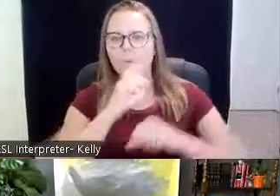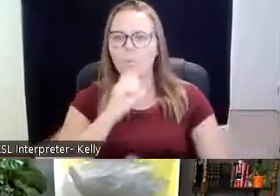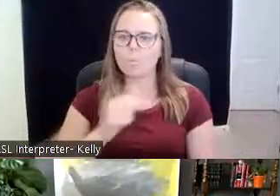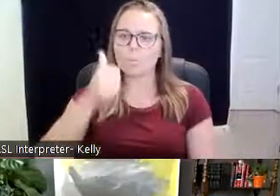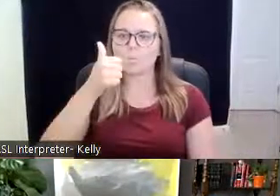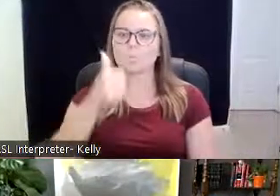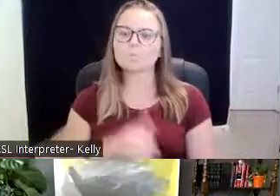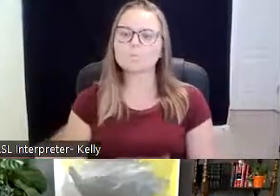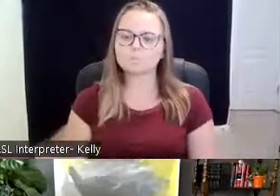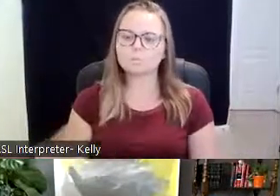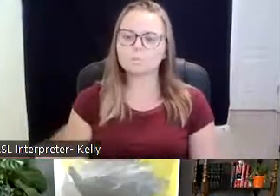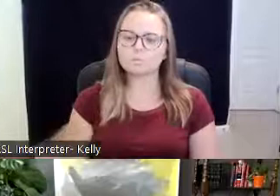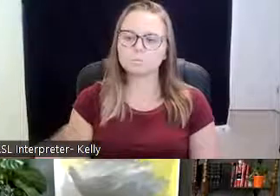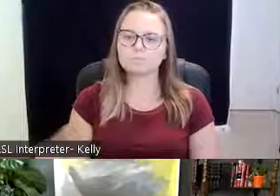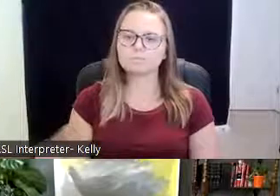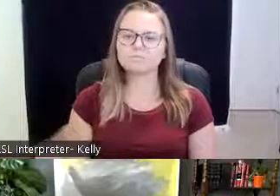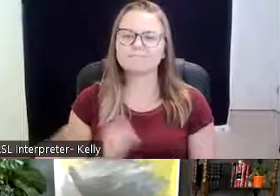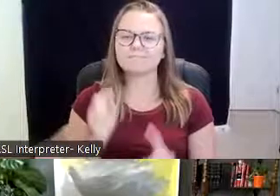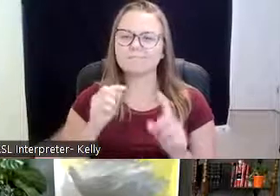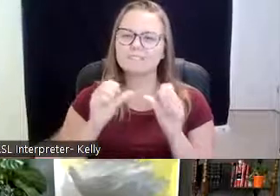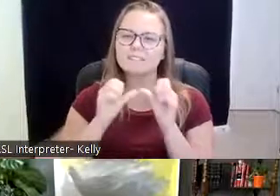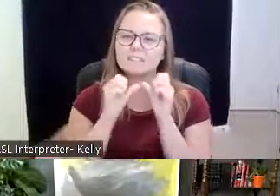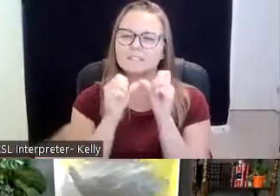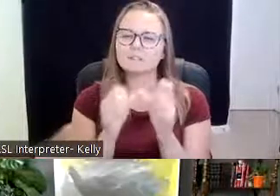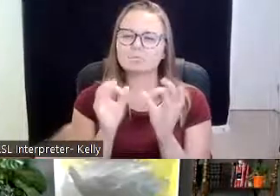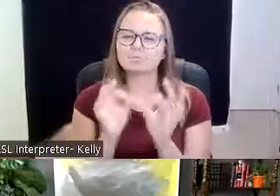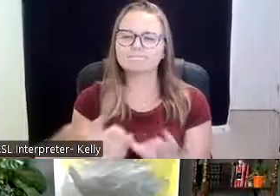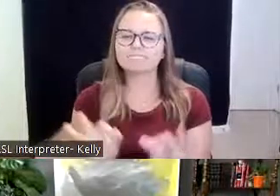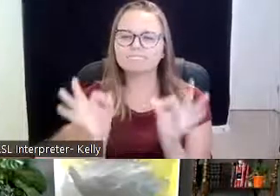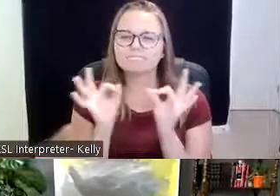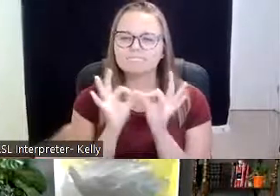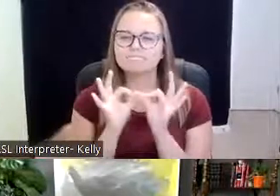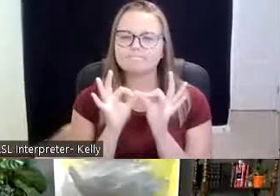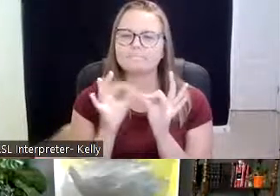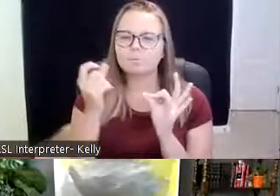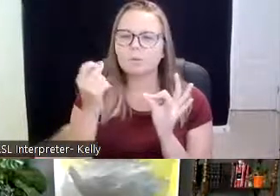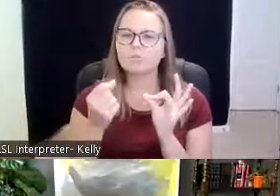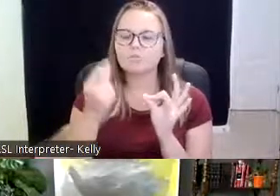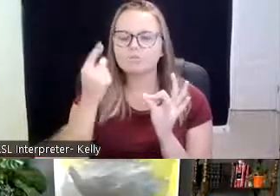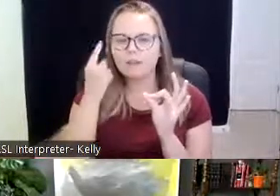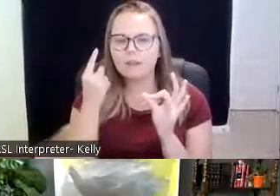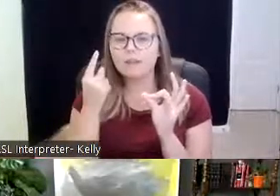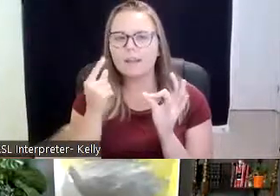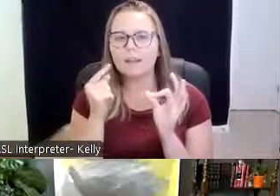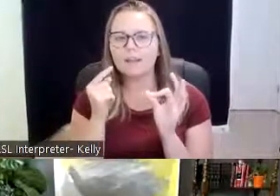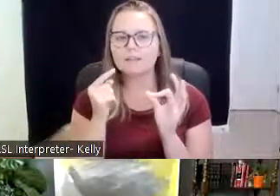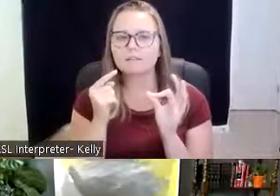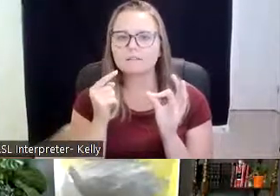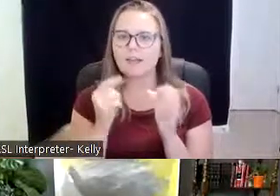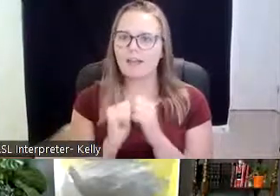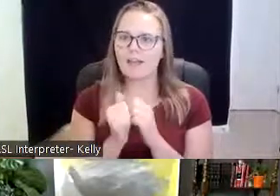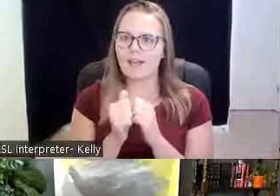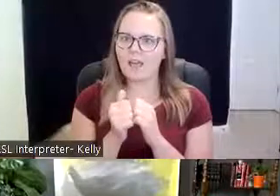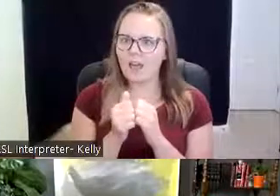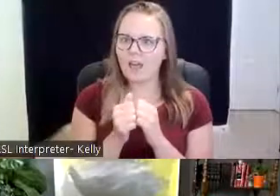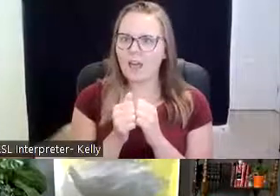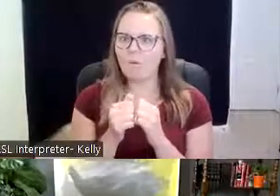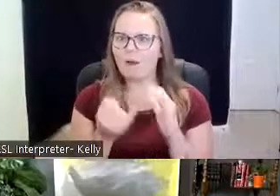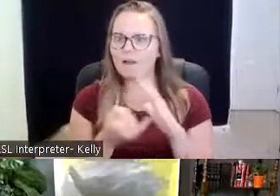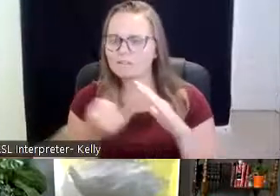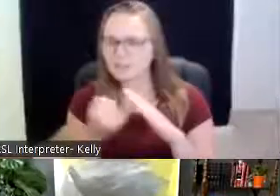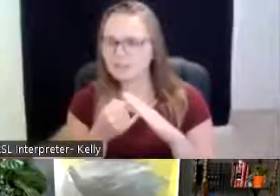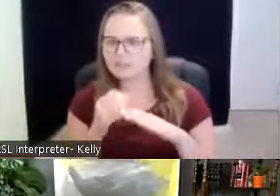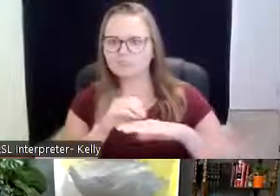And so this continues to be critical to understand the ramifications of isolation and what we can do about